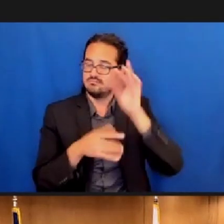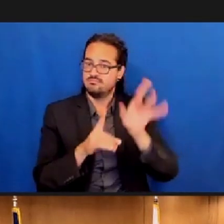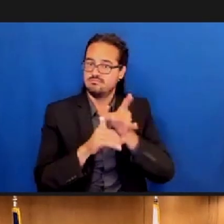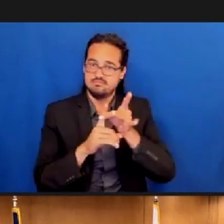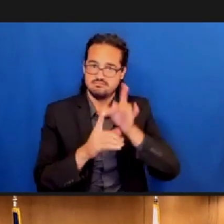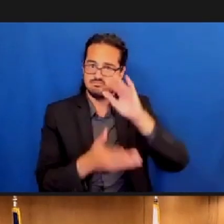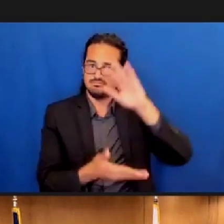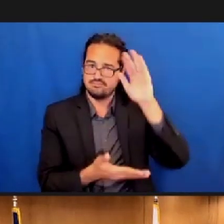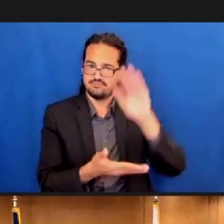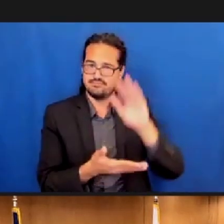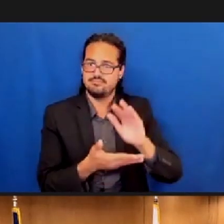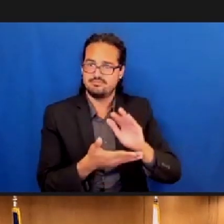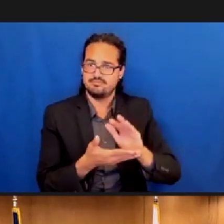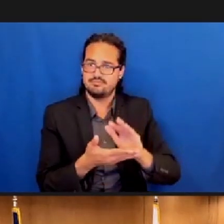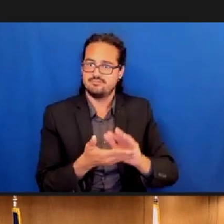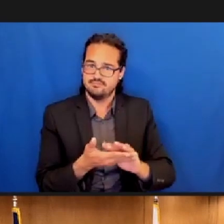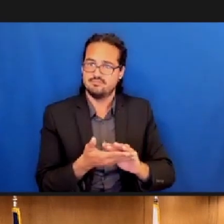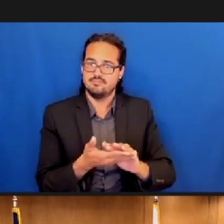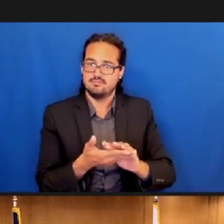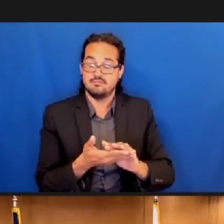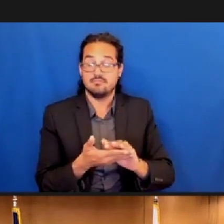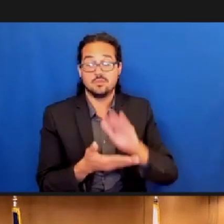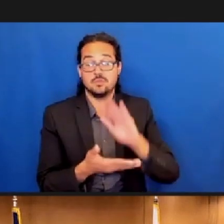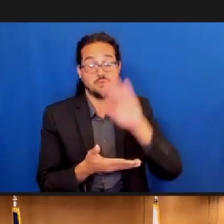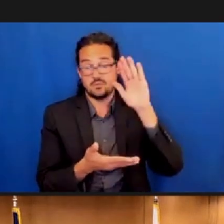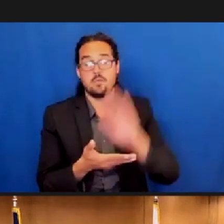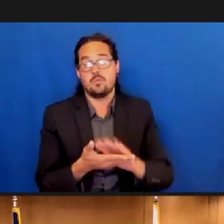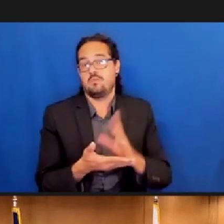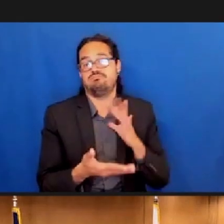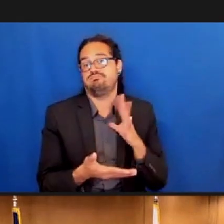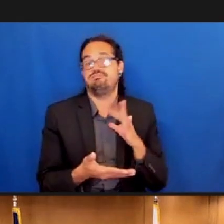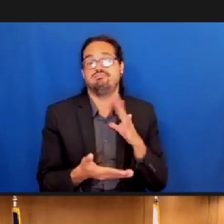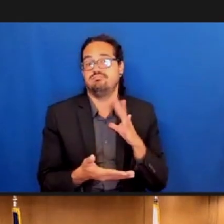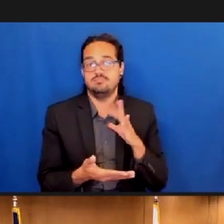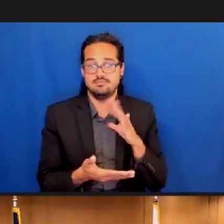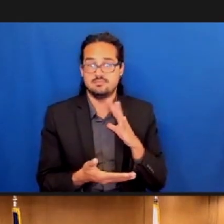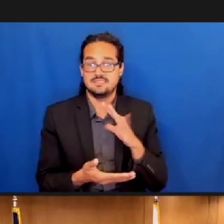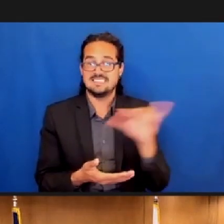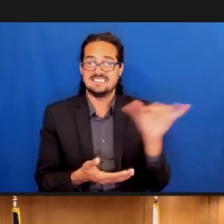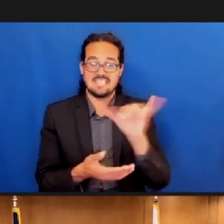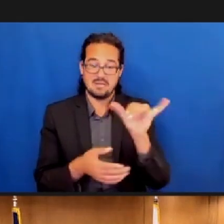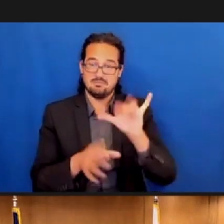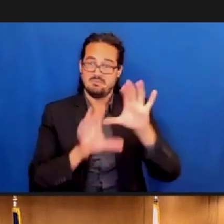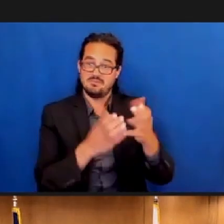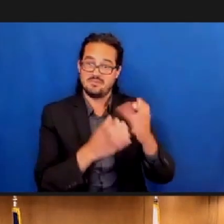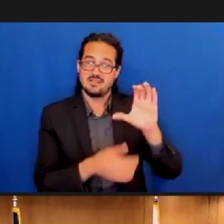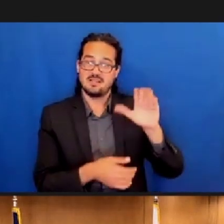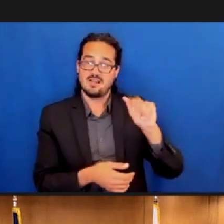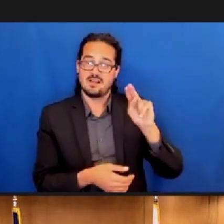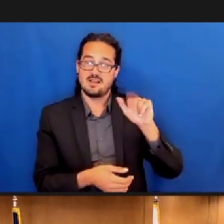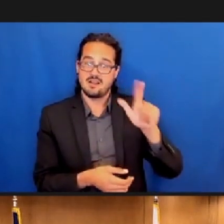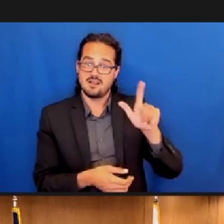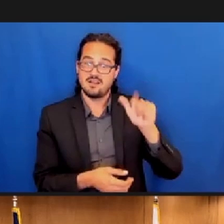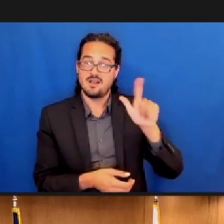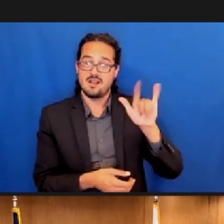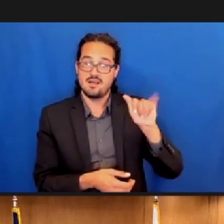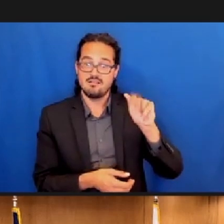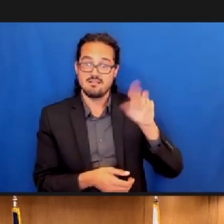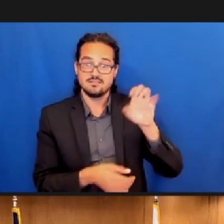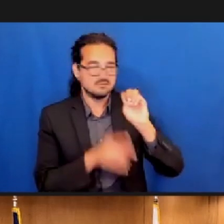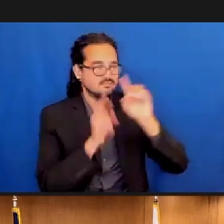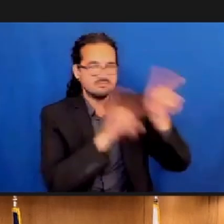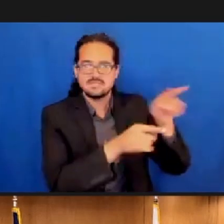That same pool of workers that were recruited for that are now being shifted into work for rental assistance, because now we know